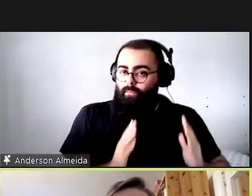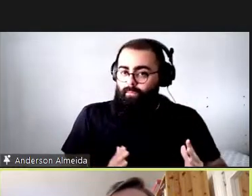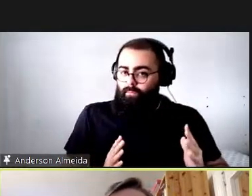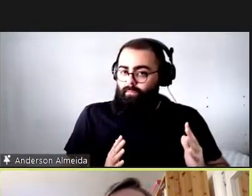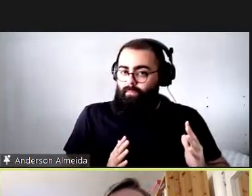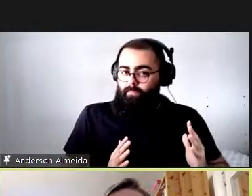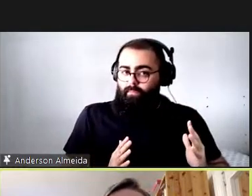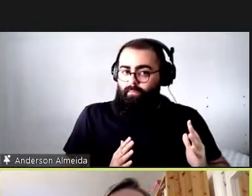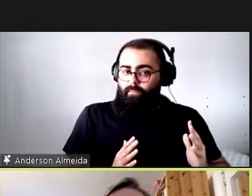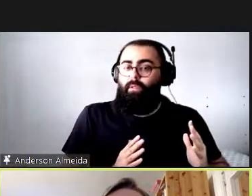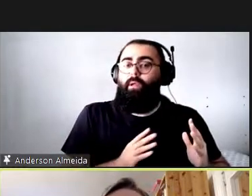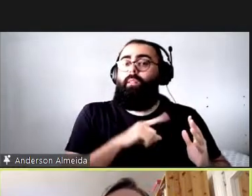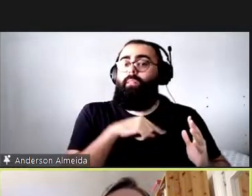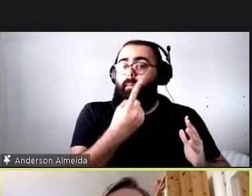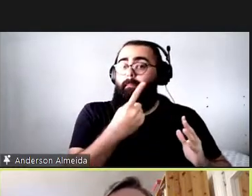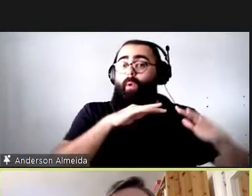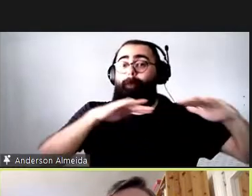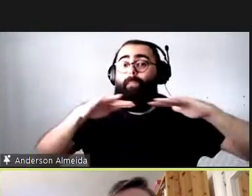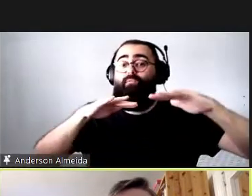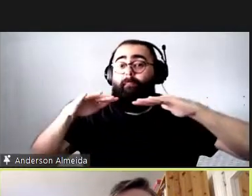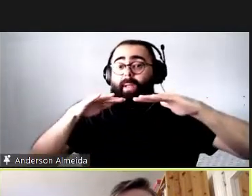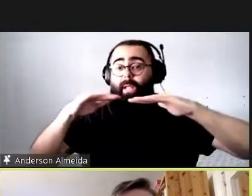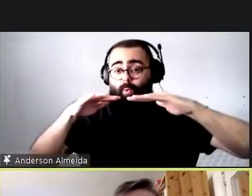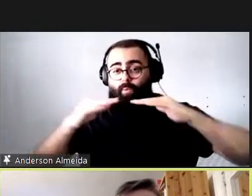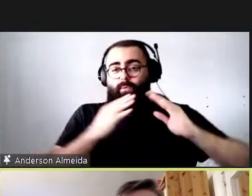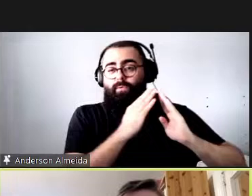release where the hand leaves the location.